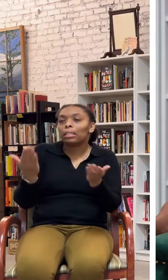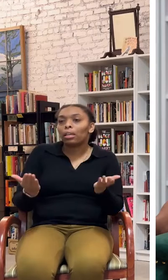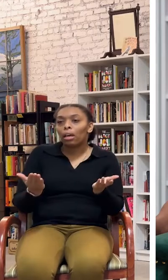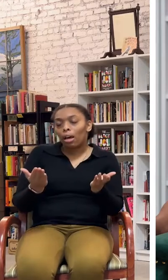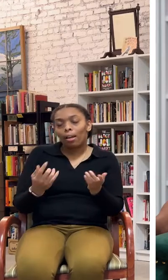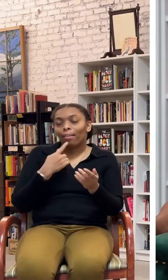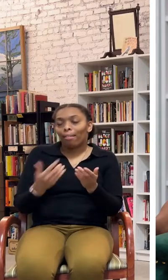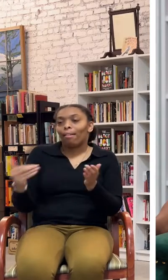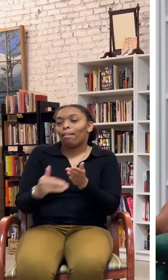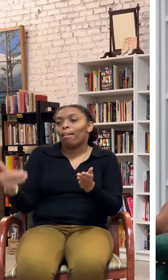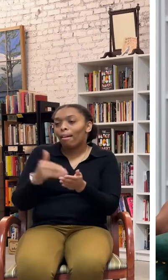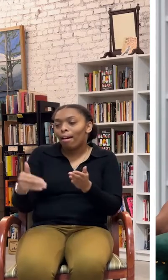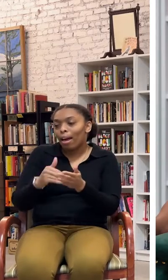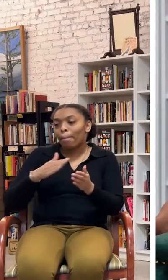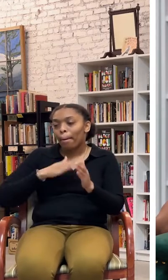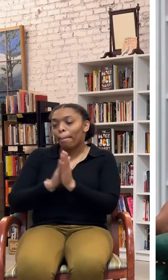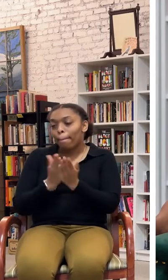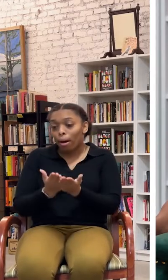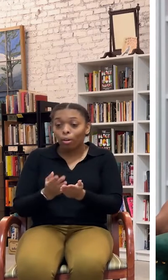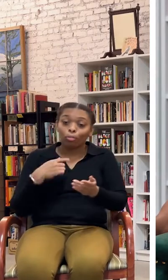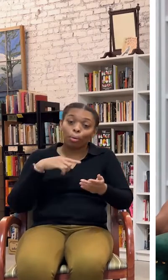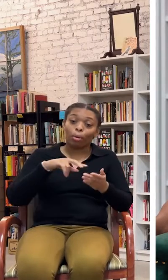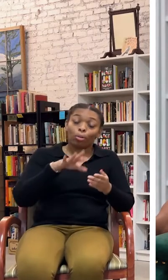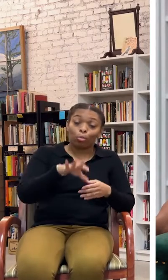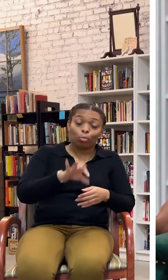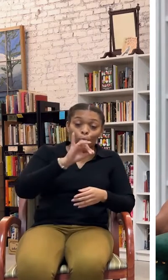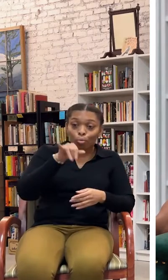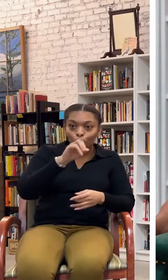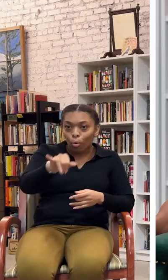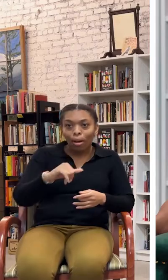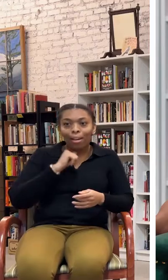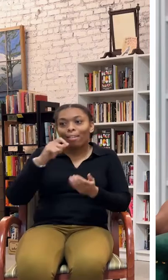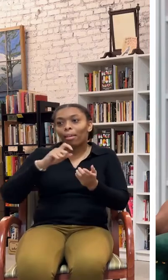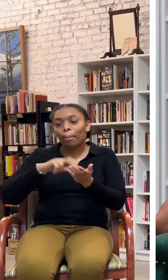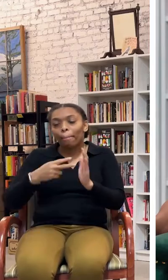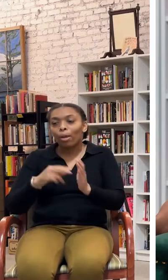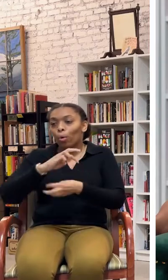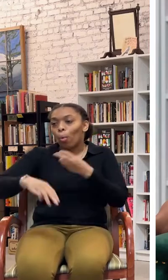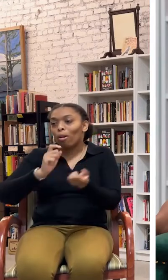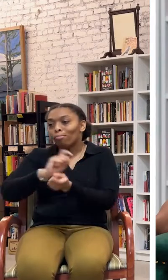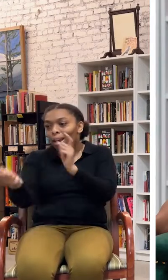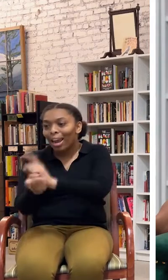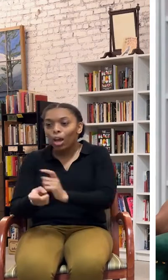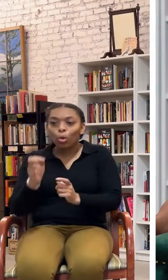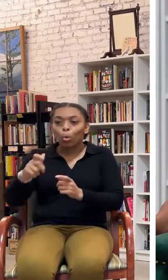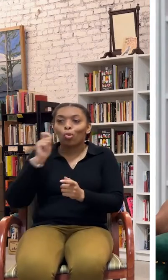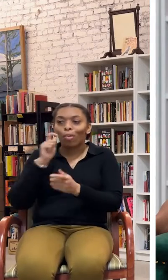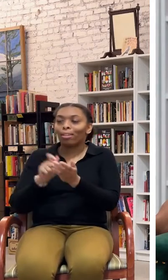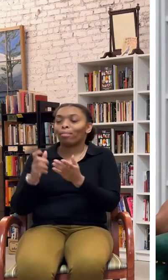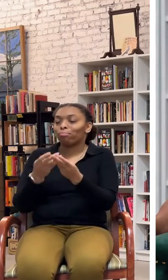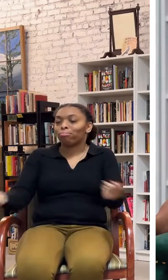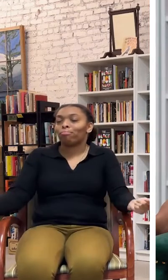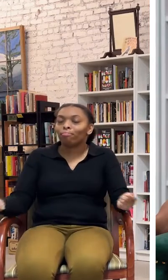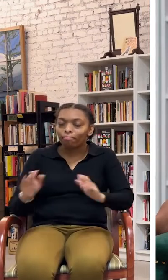bunch of times in the book, that choosing it doesn't mean the world changes. It doesn't mean that racism comes to an end because you decide to have a joyful moment. I have